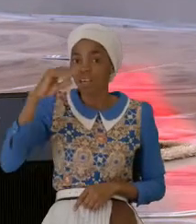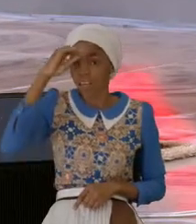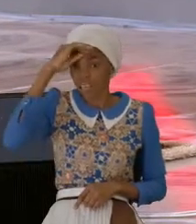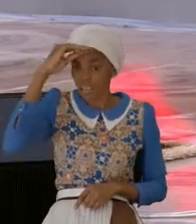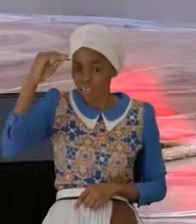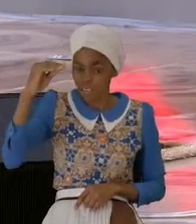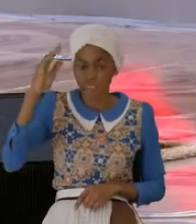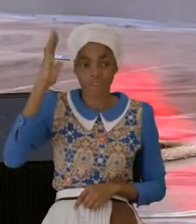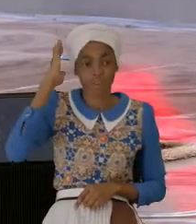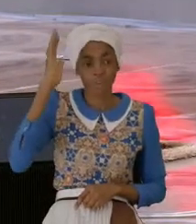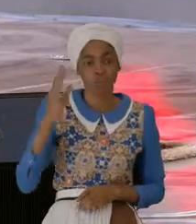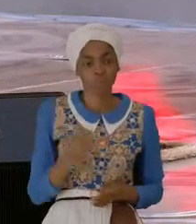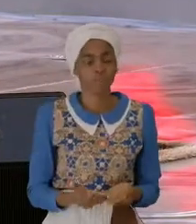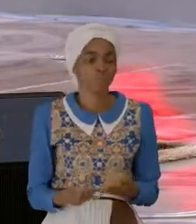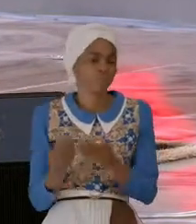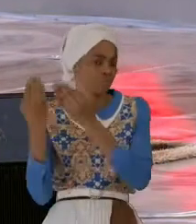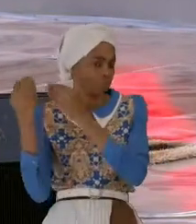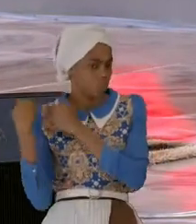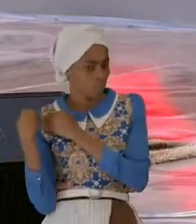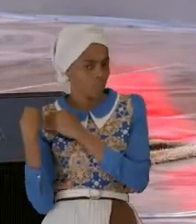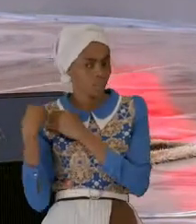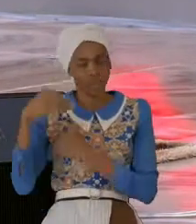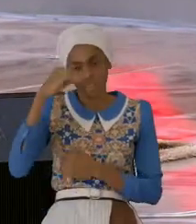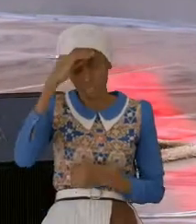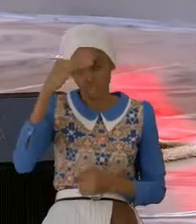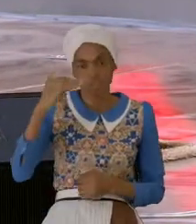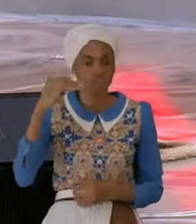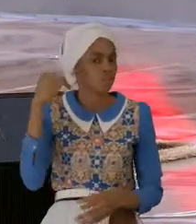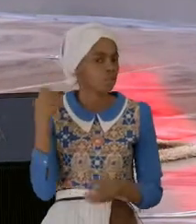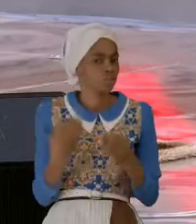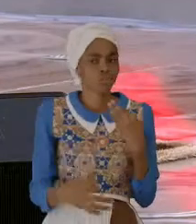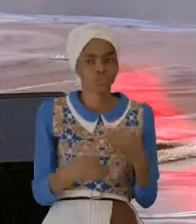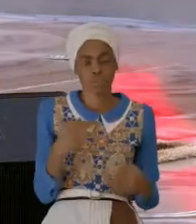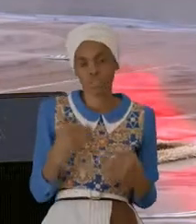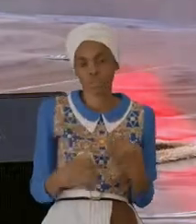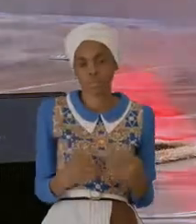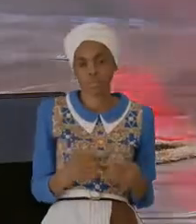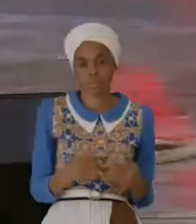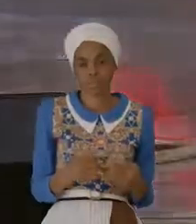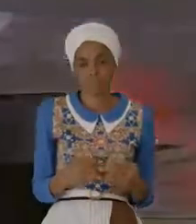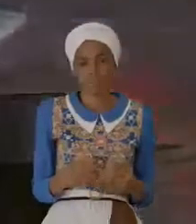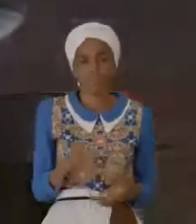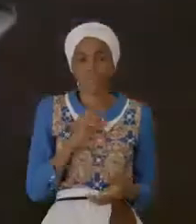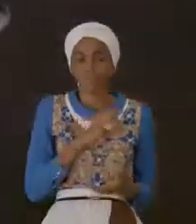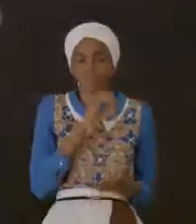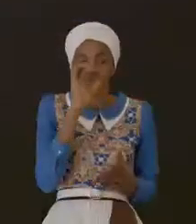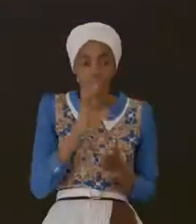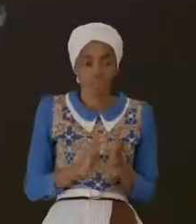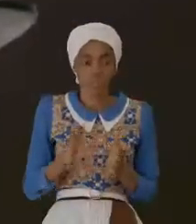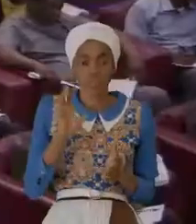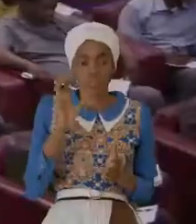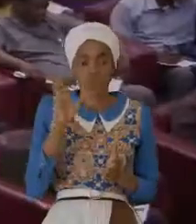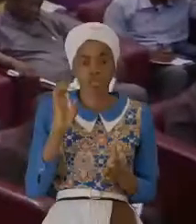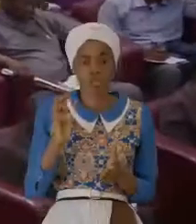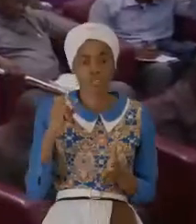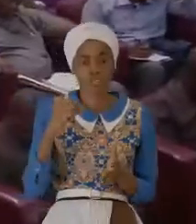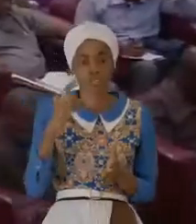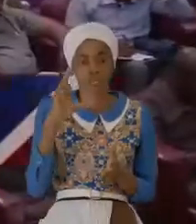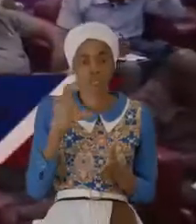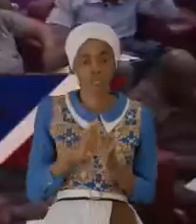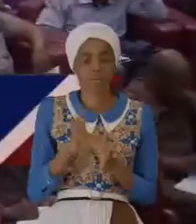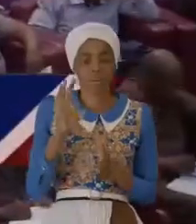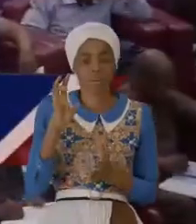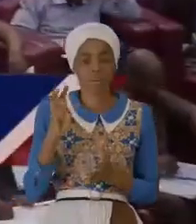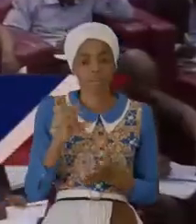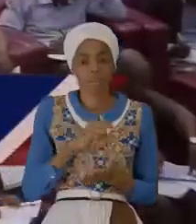will bear his judgment look at chapter 6 of your Nations reading